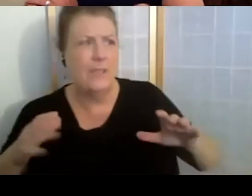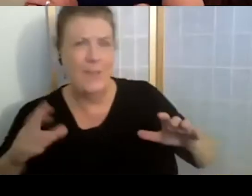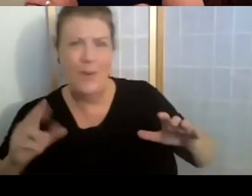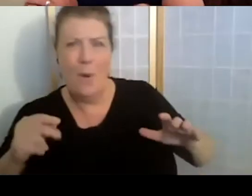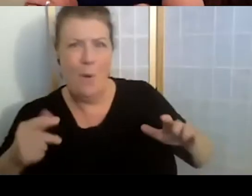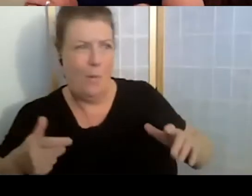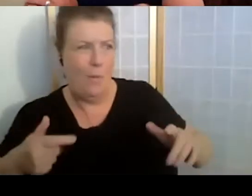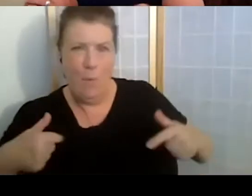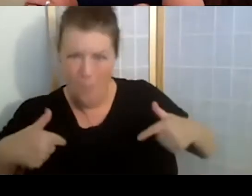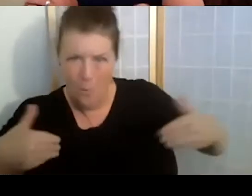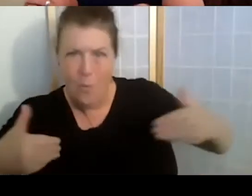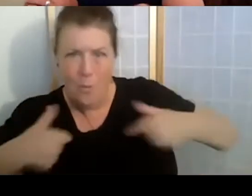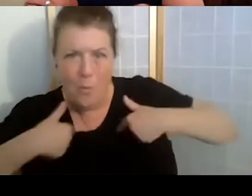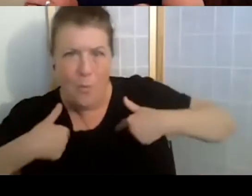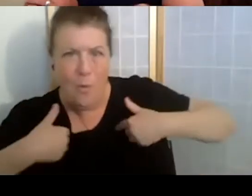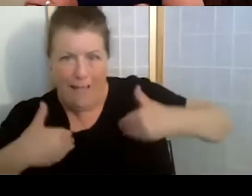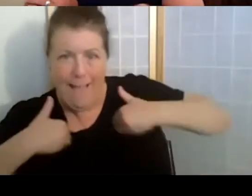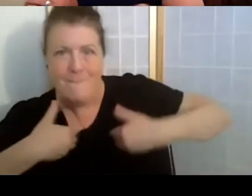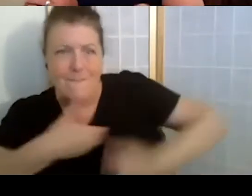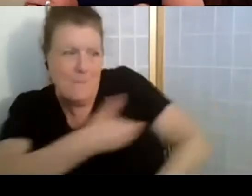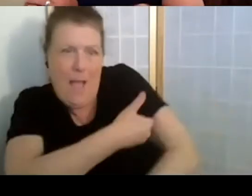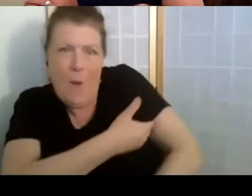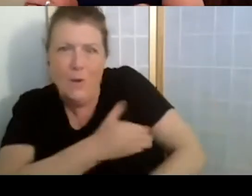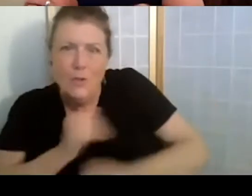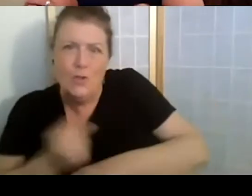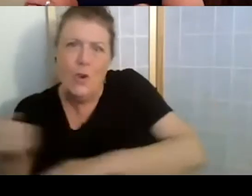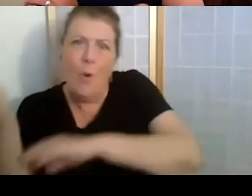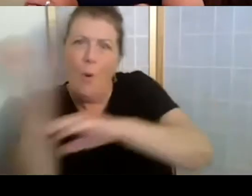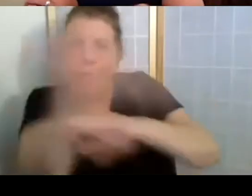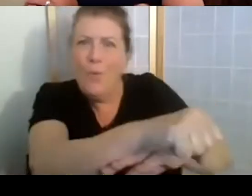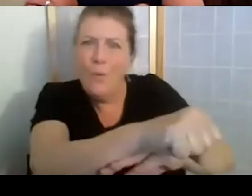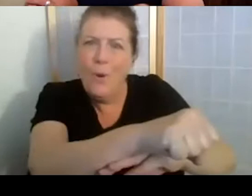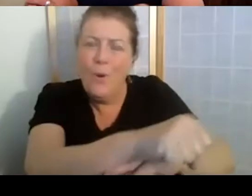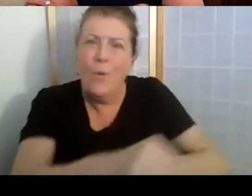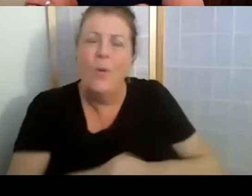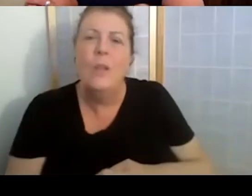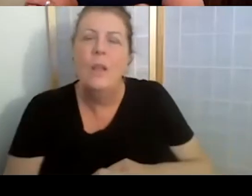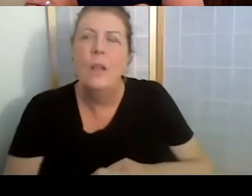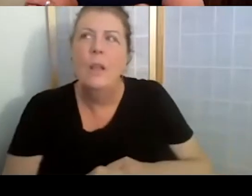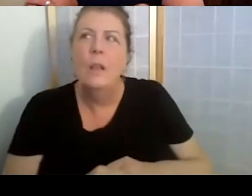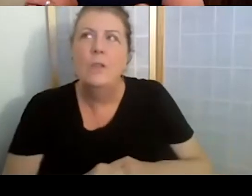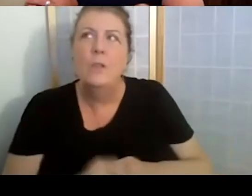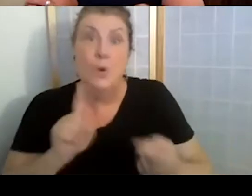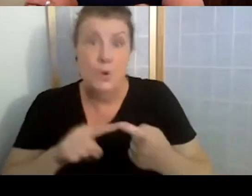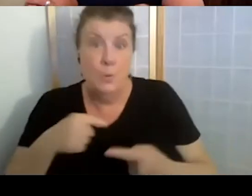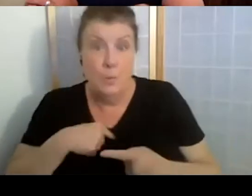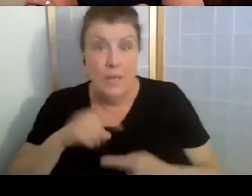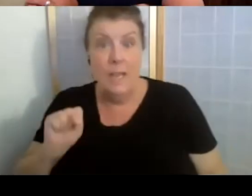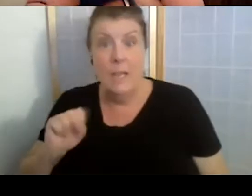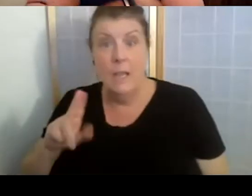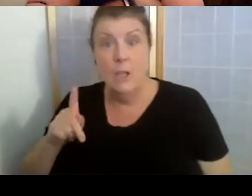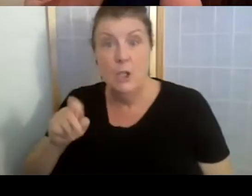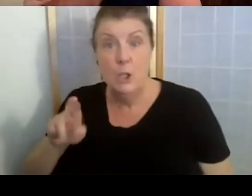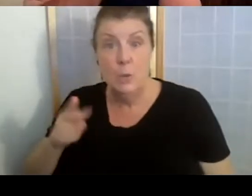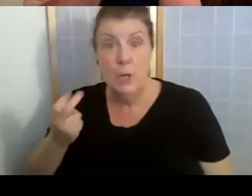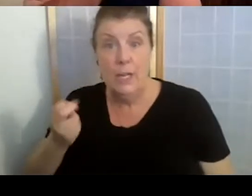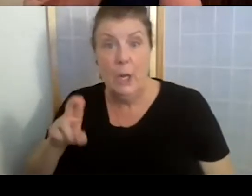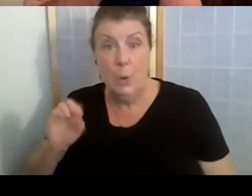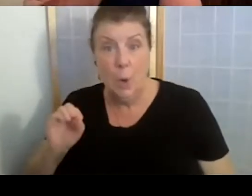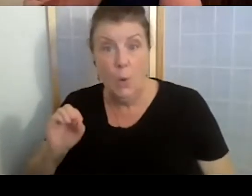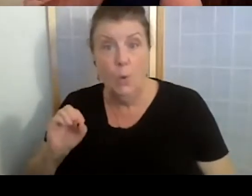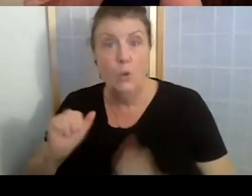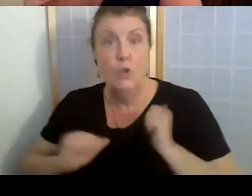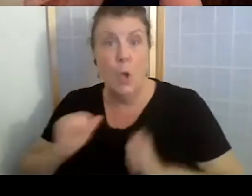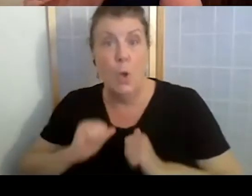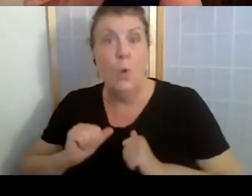way that we see fit. And so to me, you know, a superhero show that just made that subtext text was really